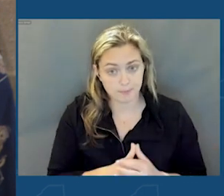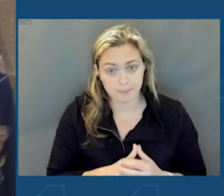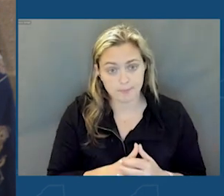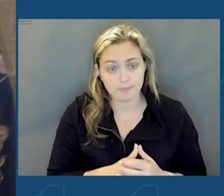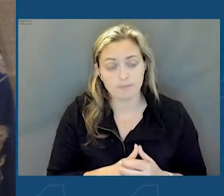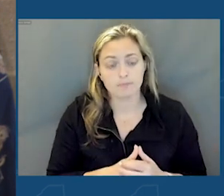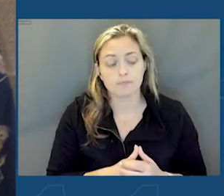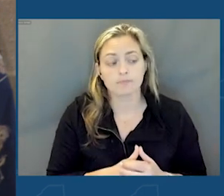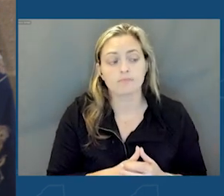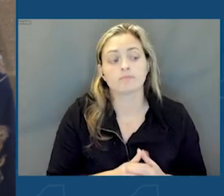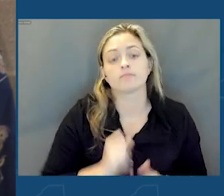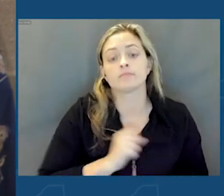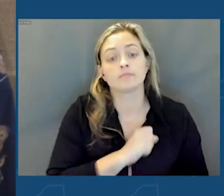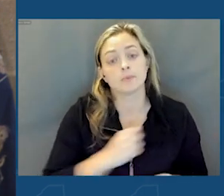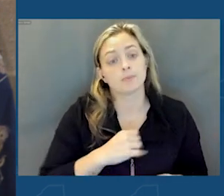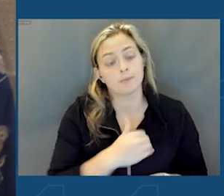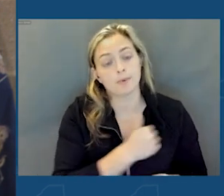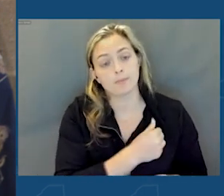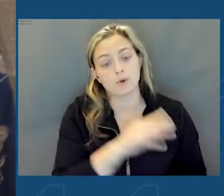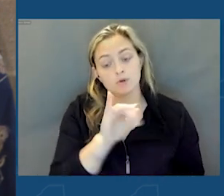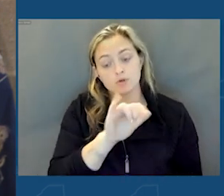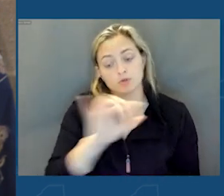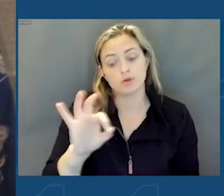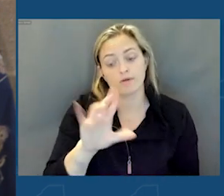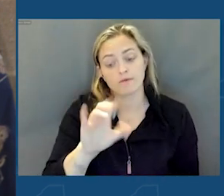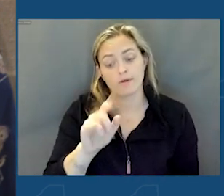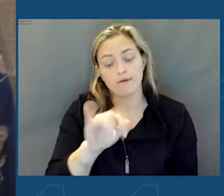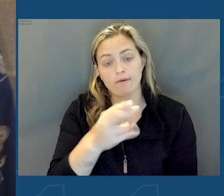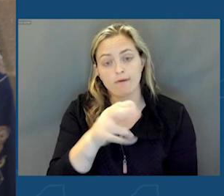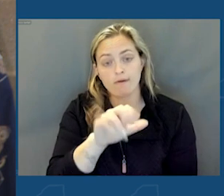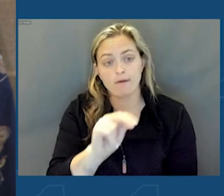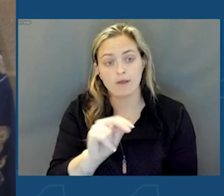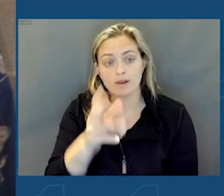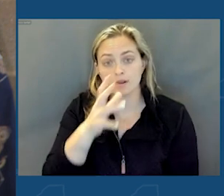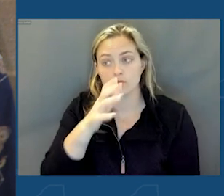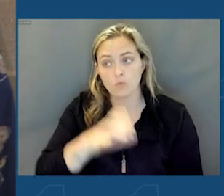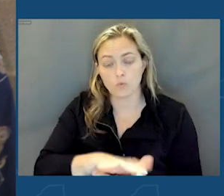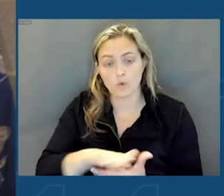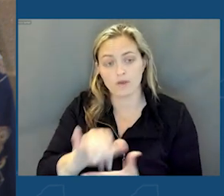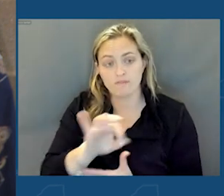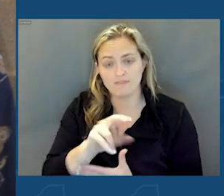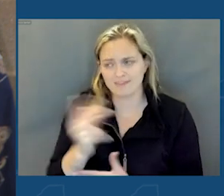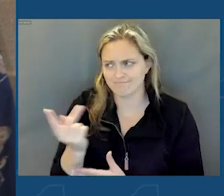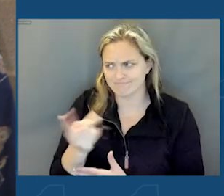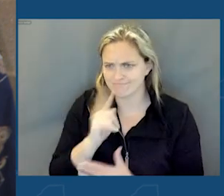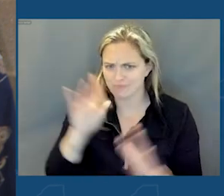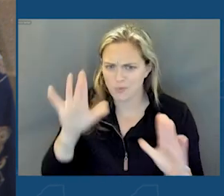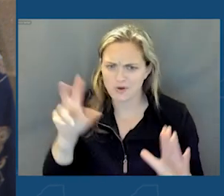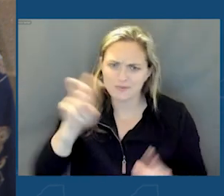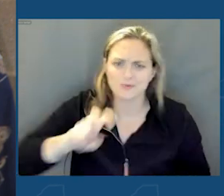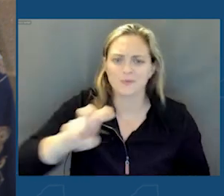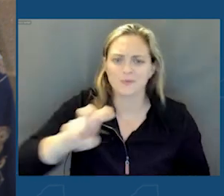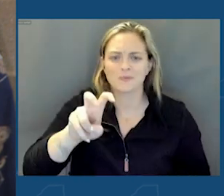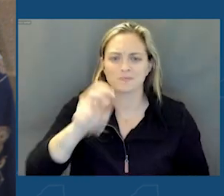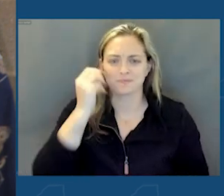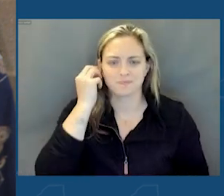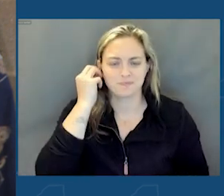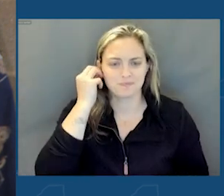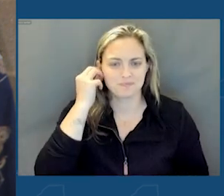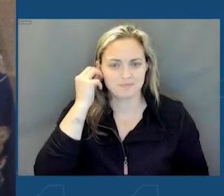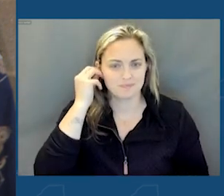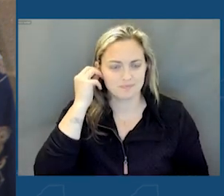our Assembly member, Jeff Gallahan, whose wife Lynn and I just had a wonderful tour of a place that